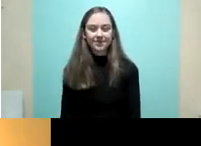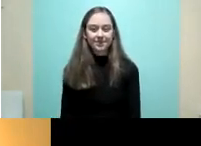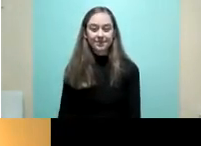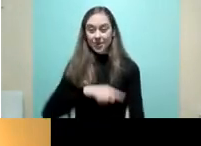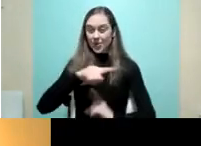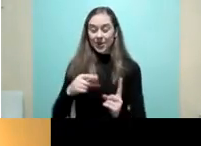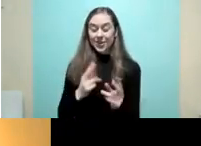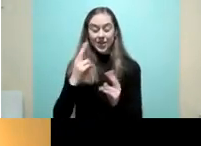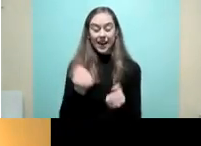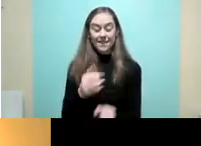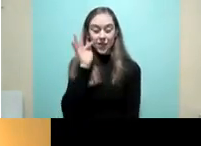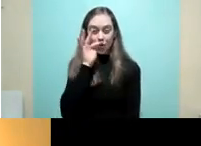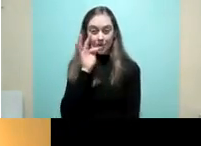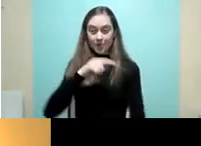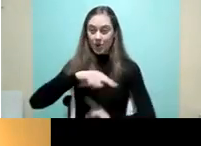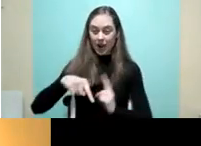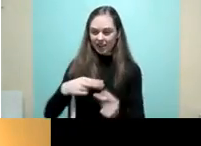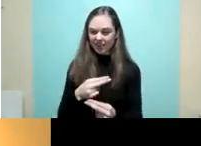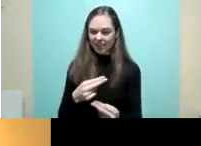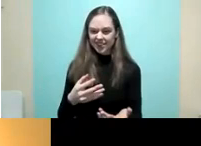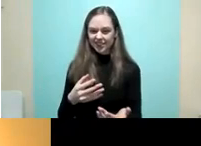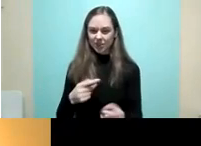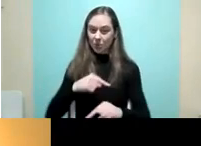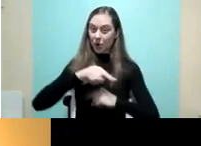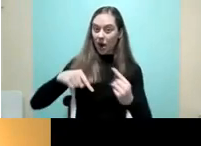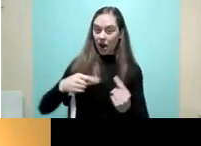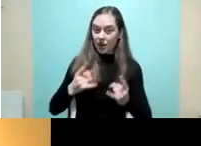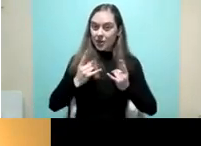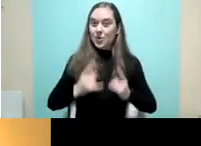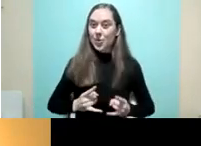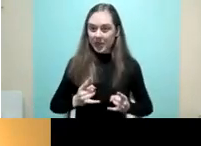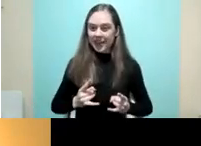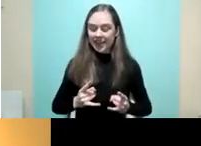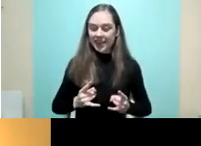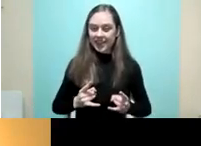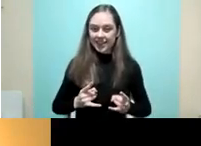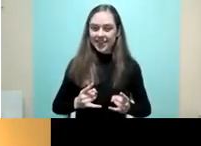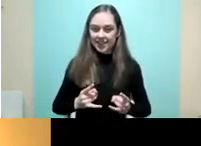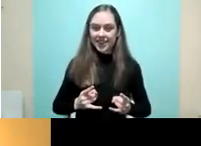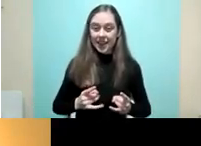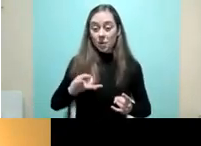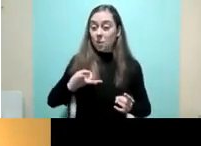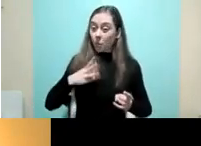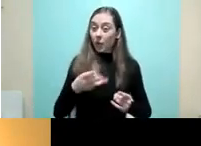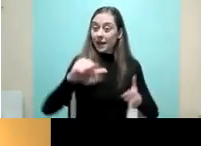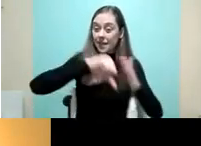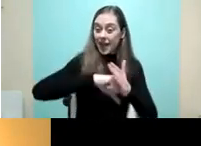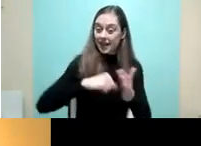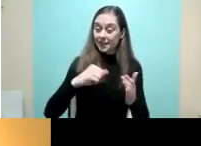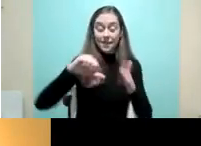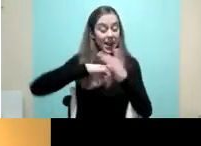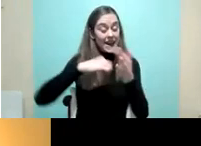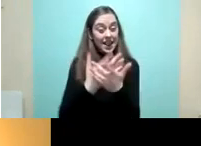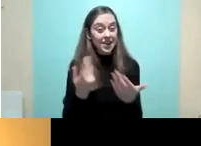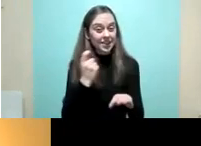You know, we're like, as I said, we're all human beings at the end of the day, and we will fail. We fail many times,